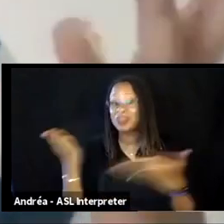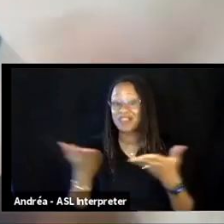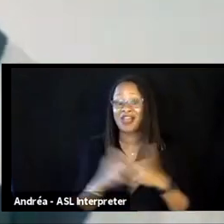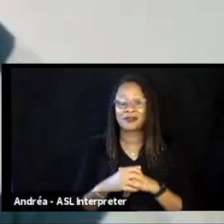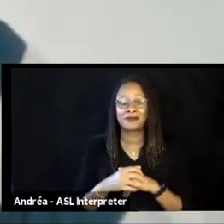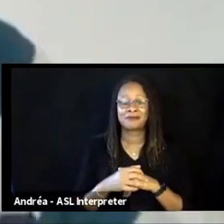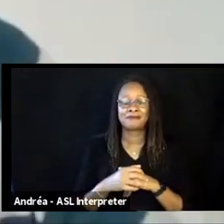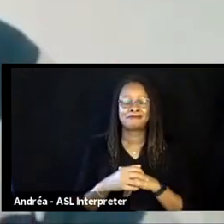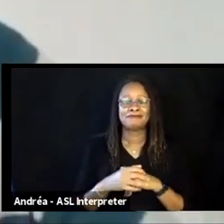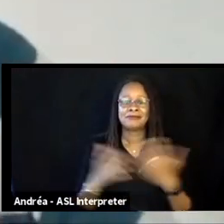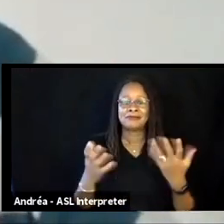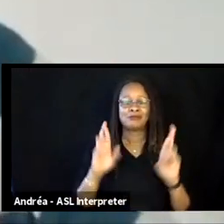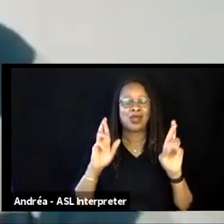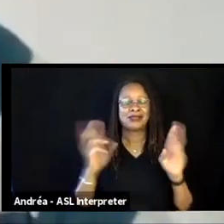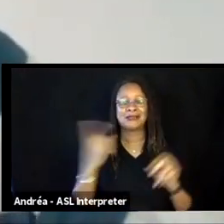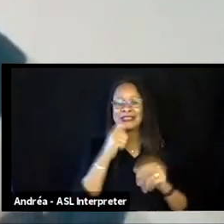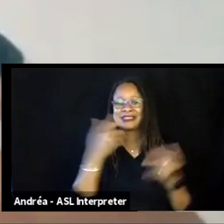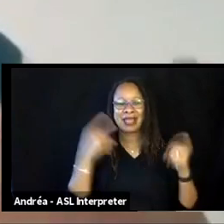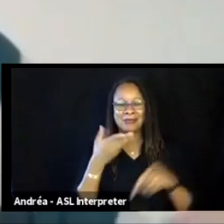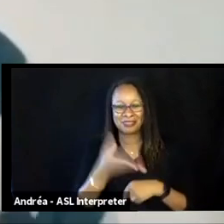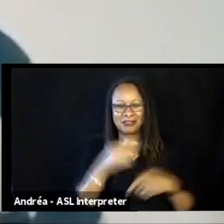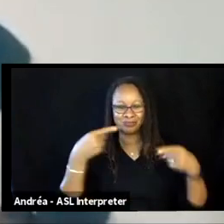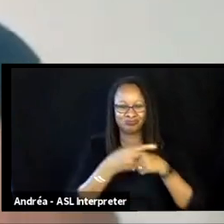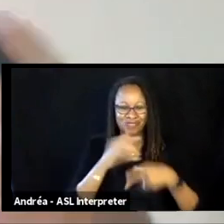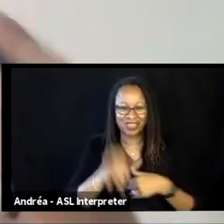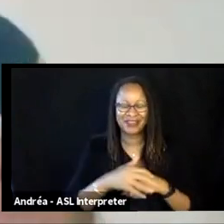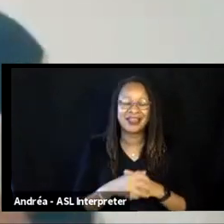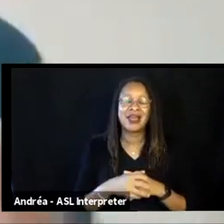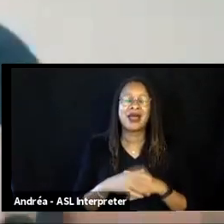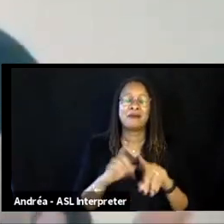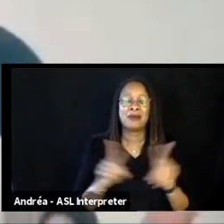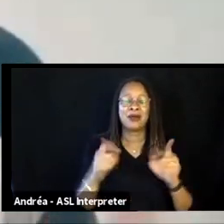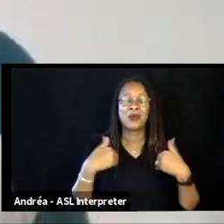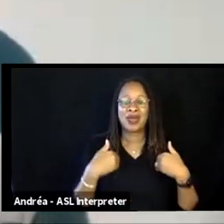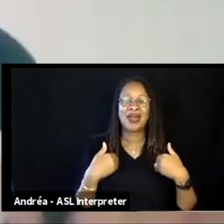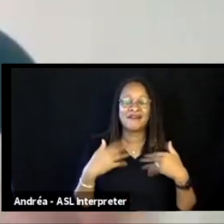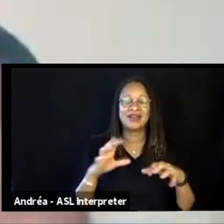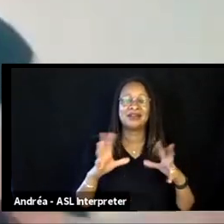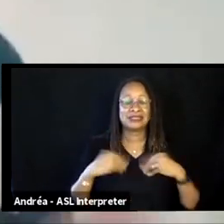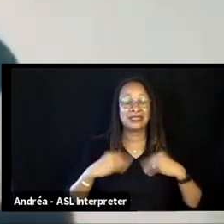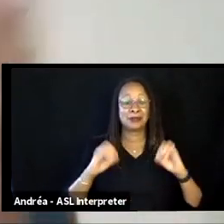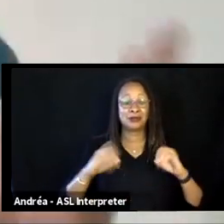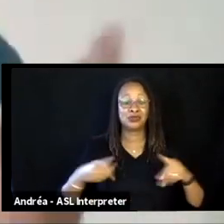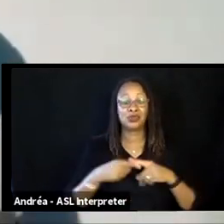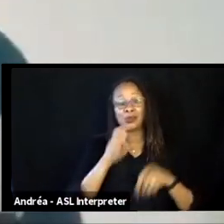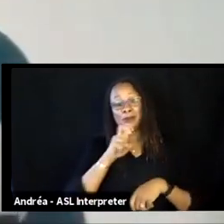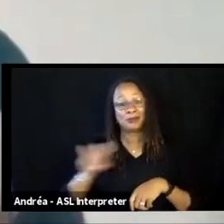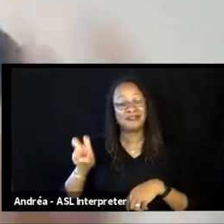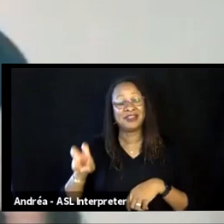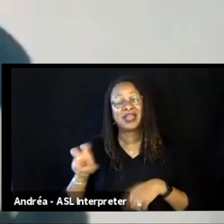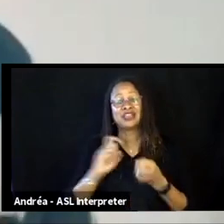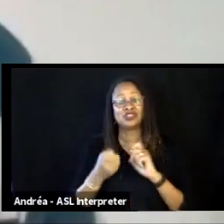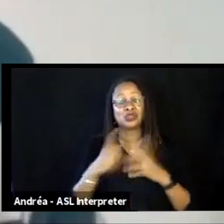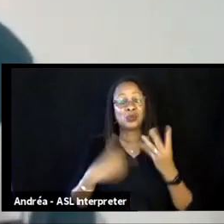as something doesn't happen to kind of get in the way of that. But as I say, you know, we have taken this opportunity to kind of pivot and change what we're